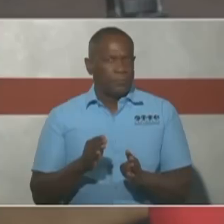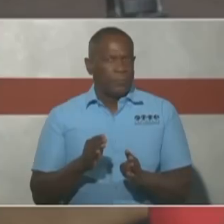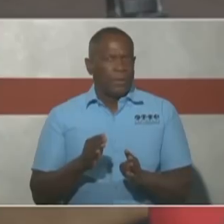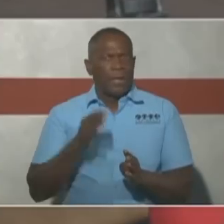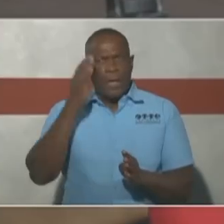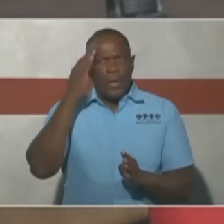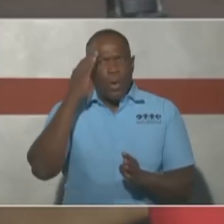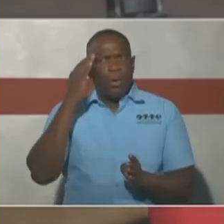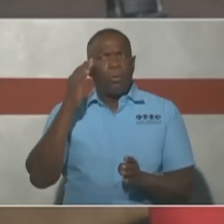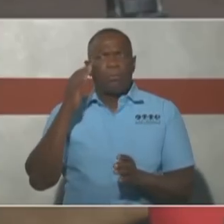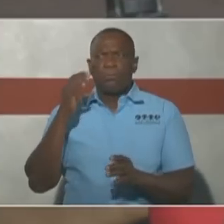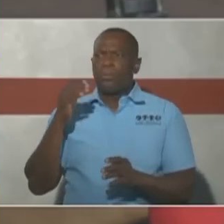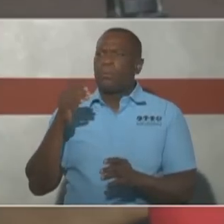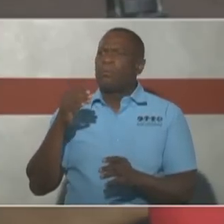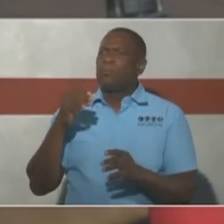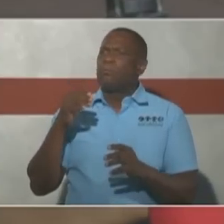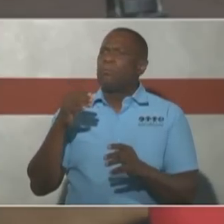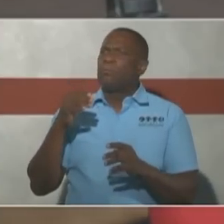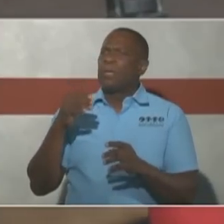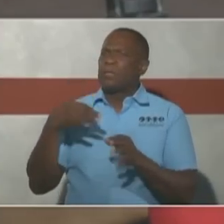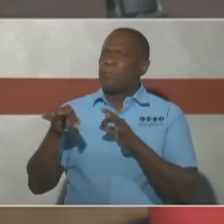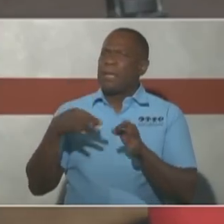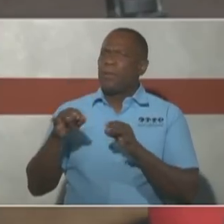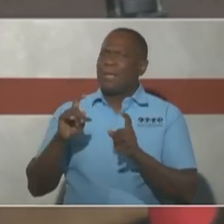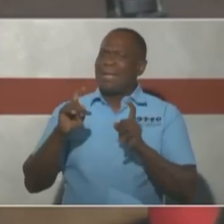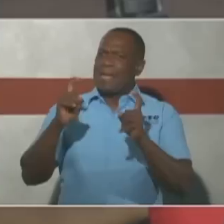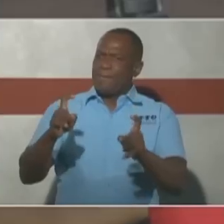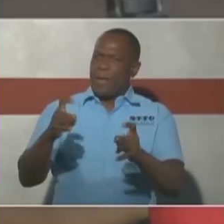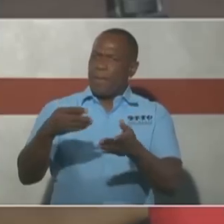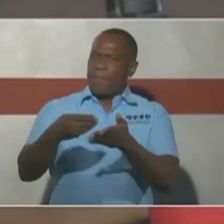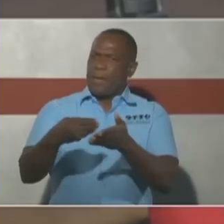Yes, I didn't knew.